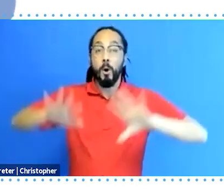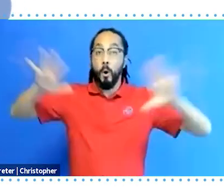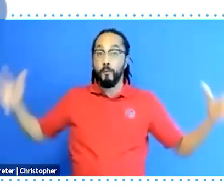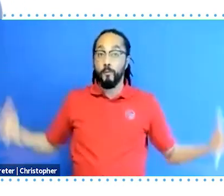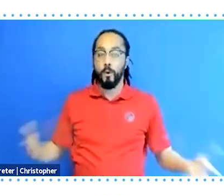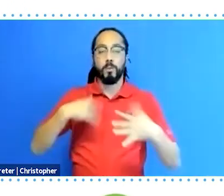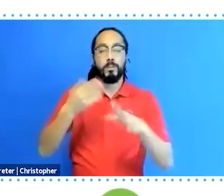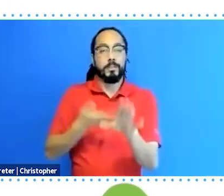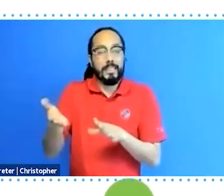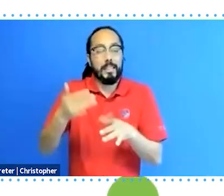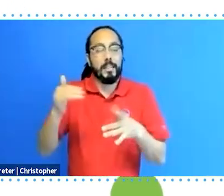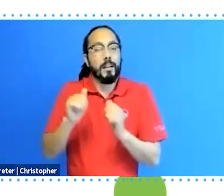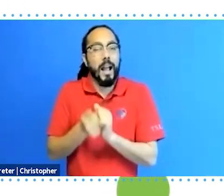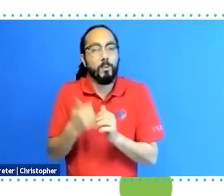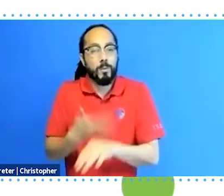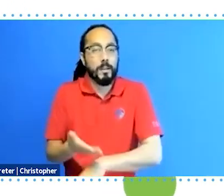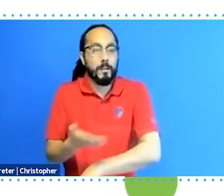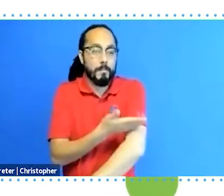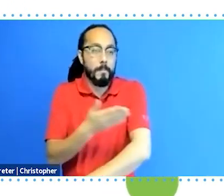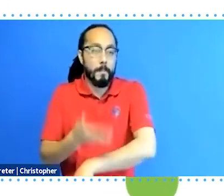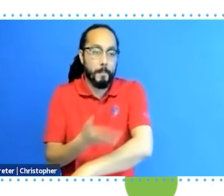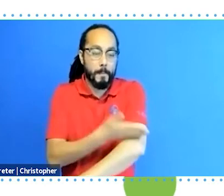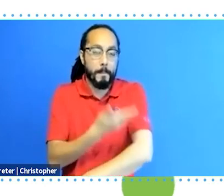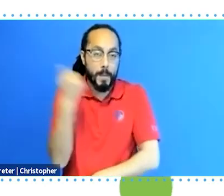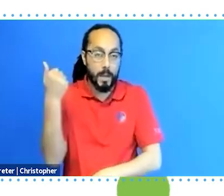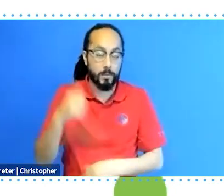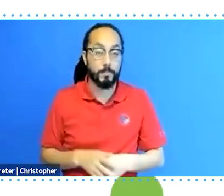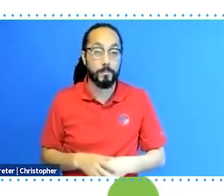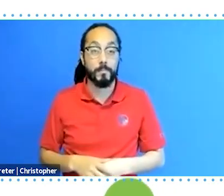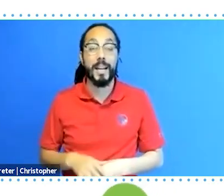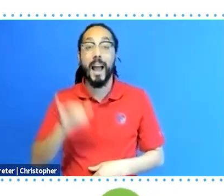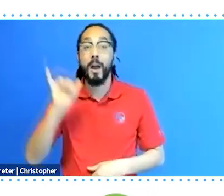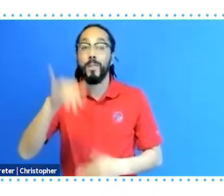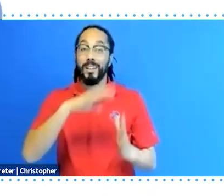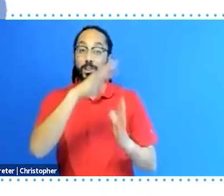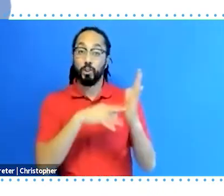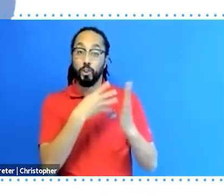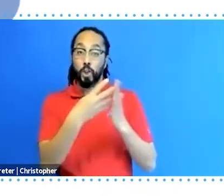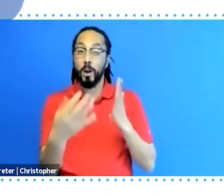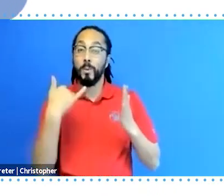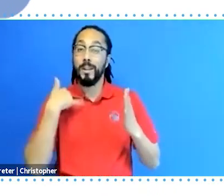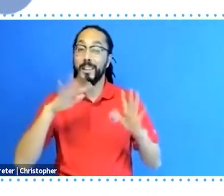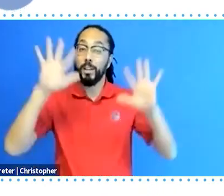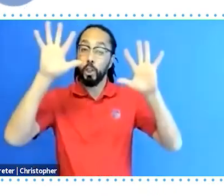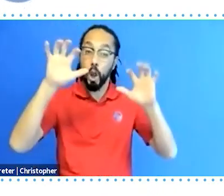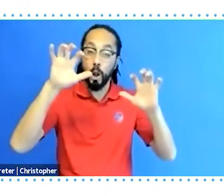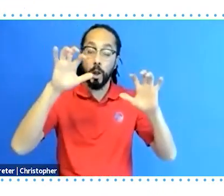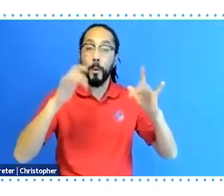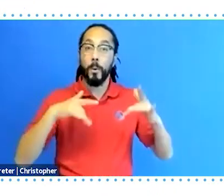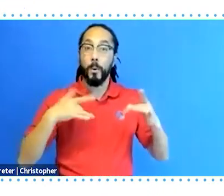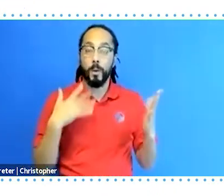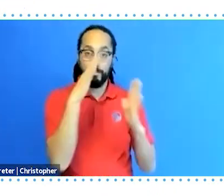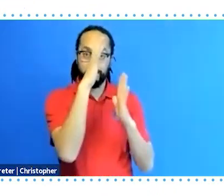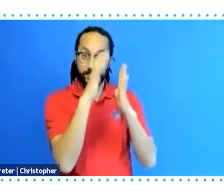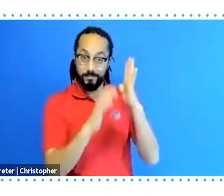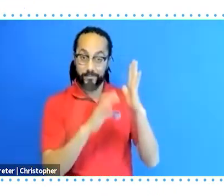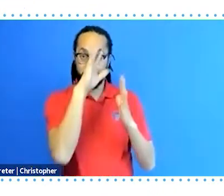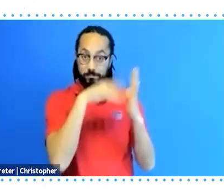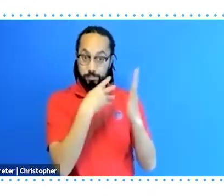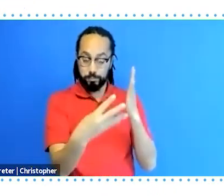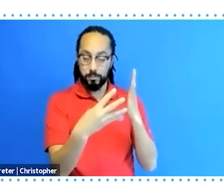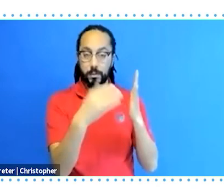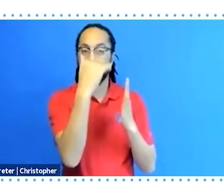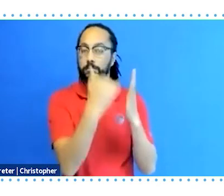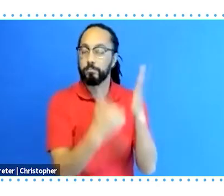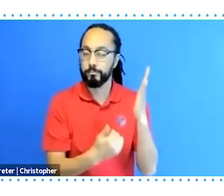appeal is just a tool. It might be the right one, it might be the wrong one. But again, for me, have the conversation,